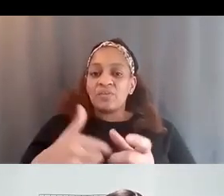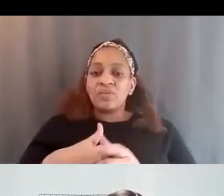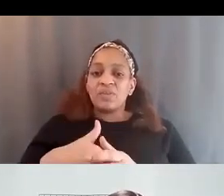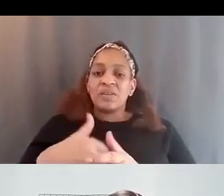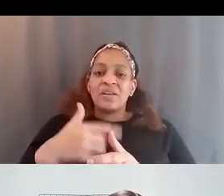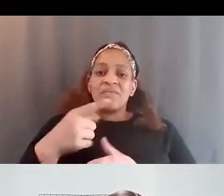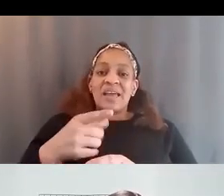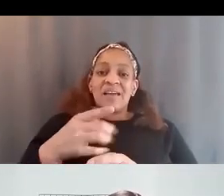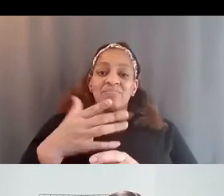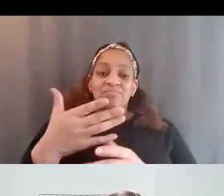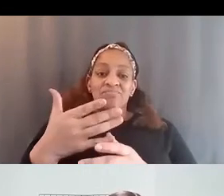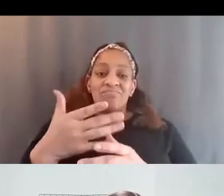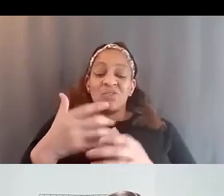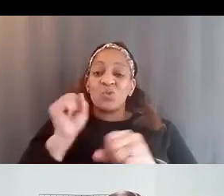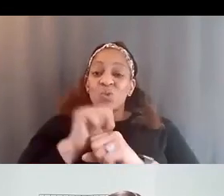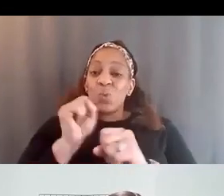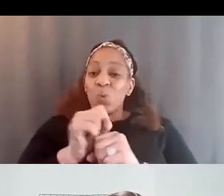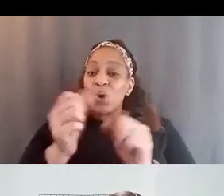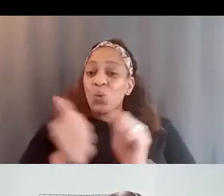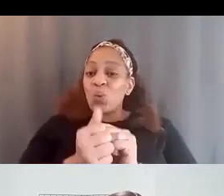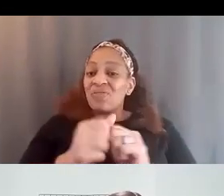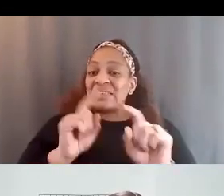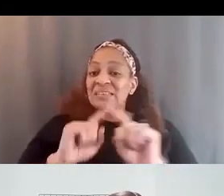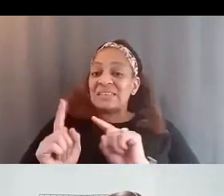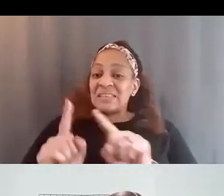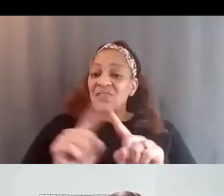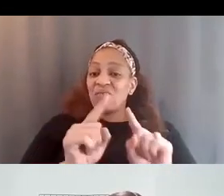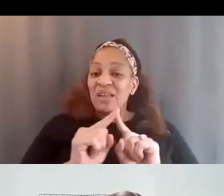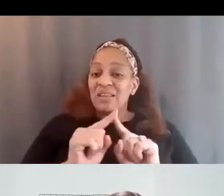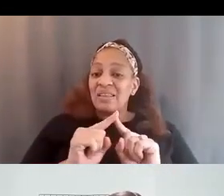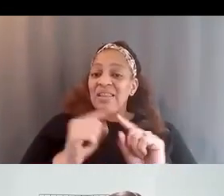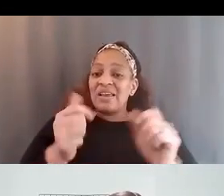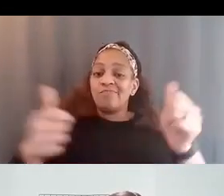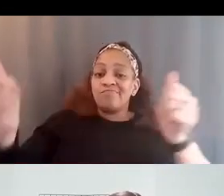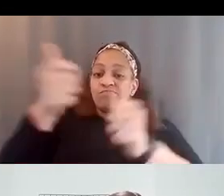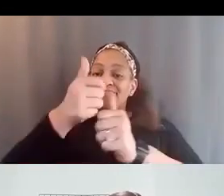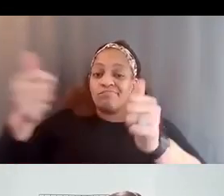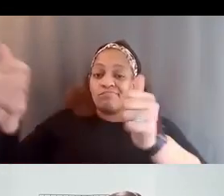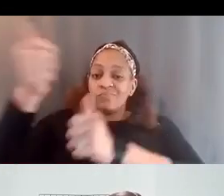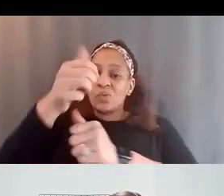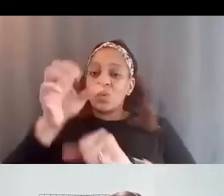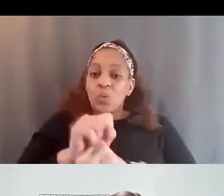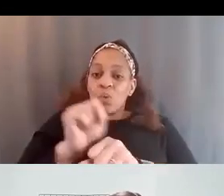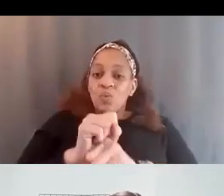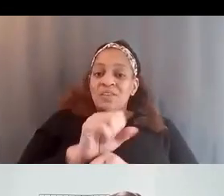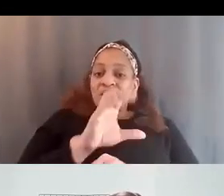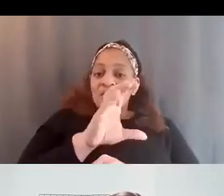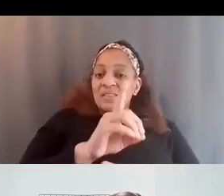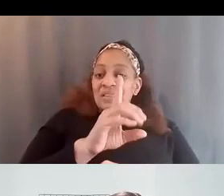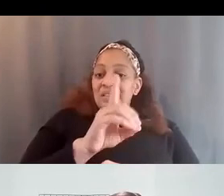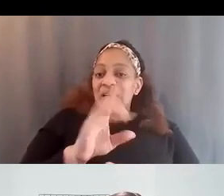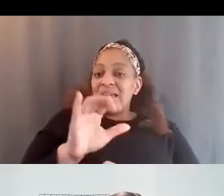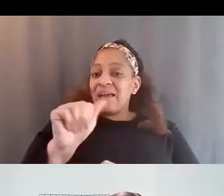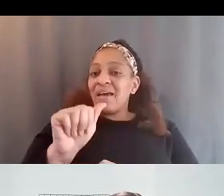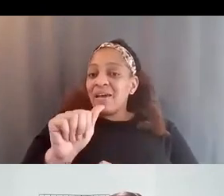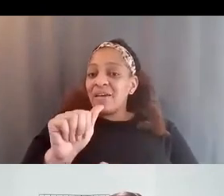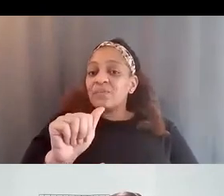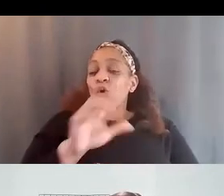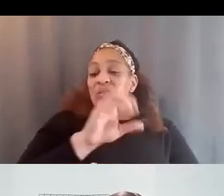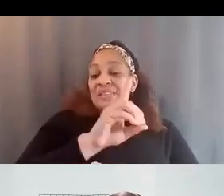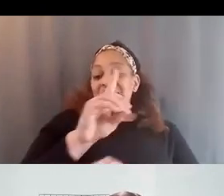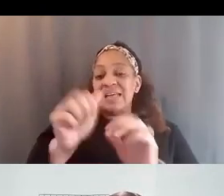lot of different stakeholders. So we work with our DD agency. We worked with our